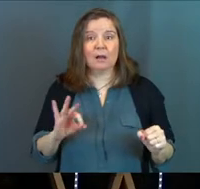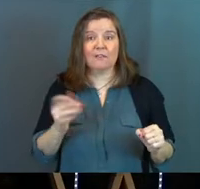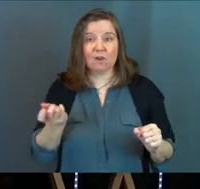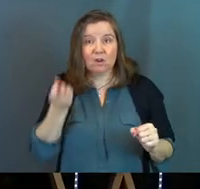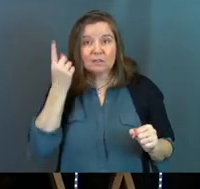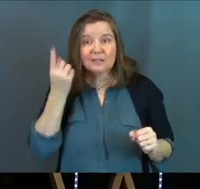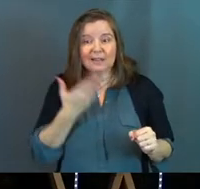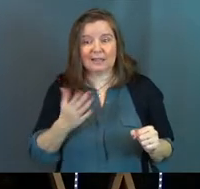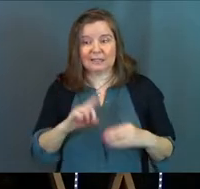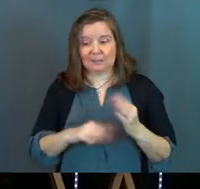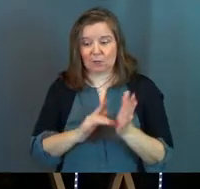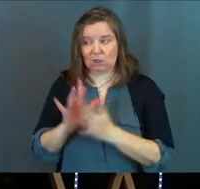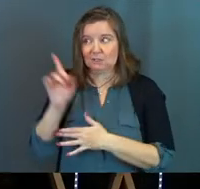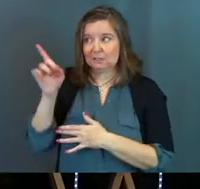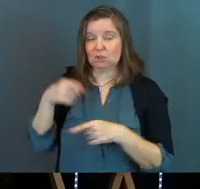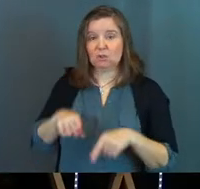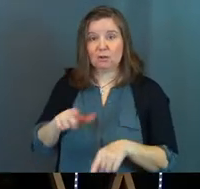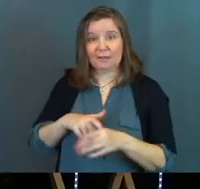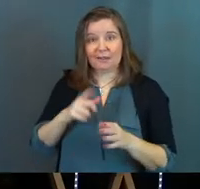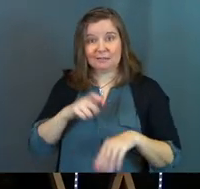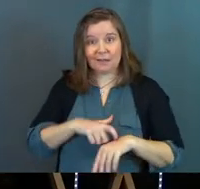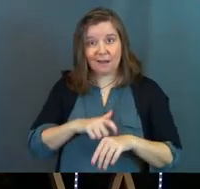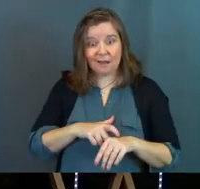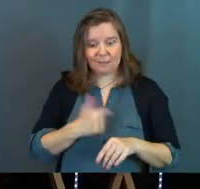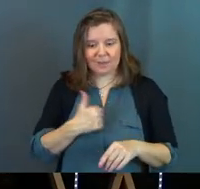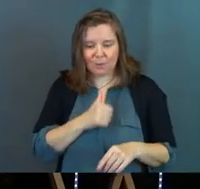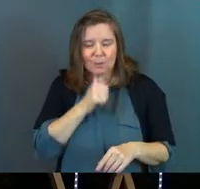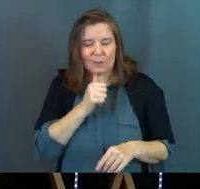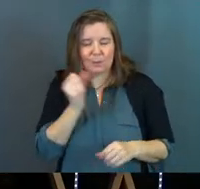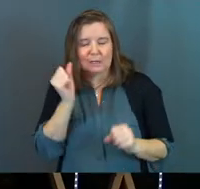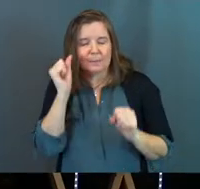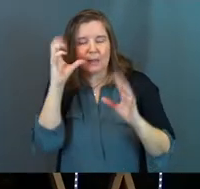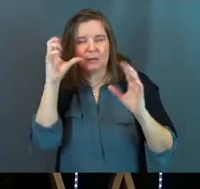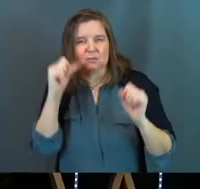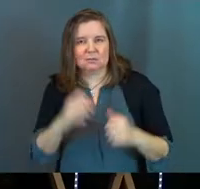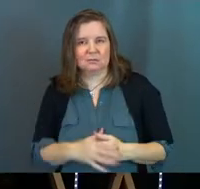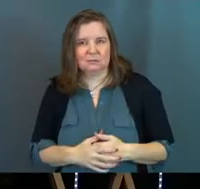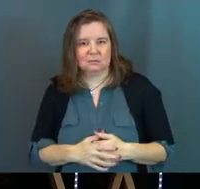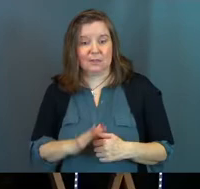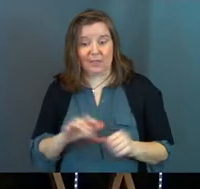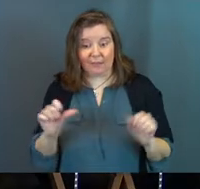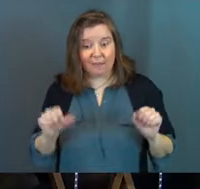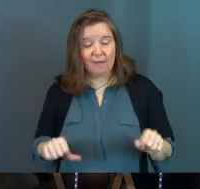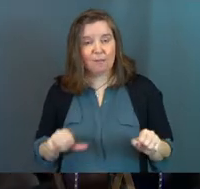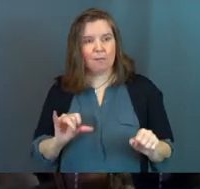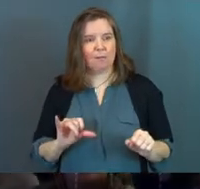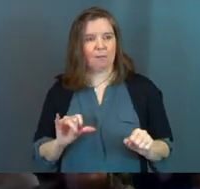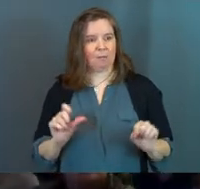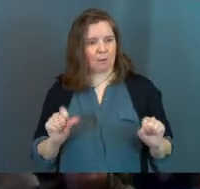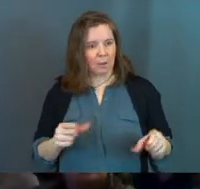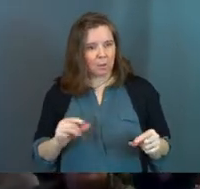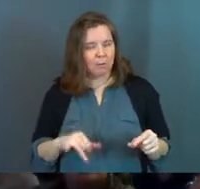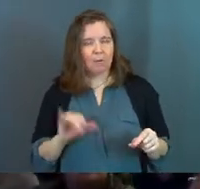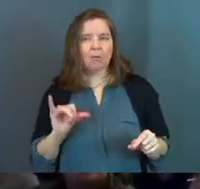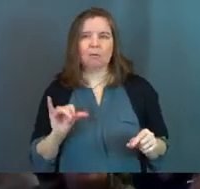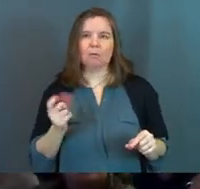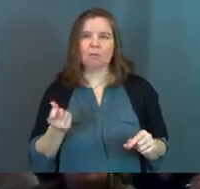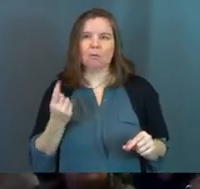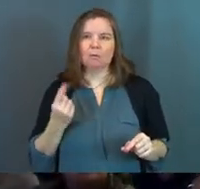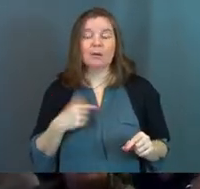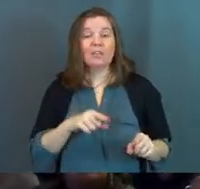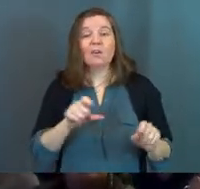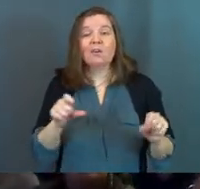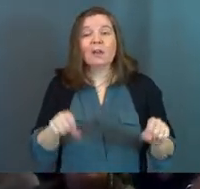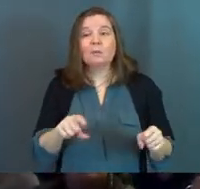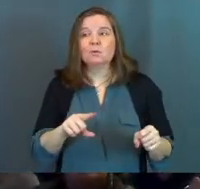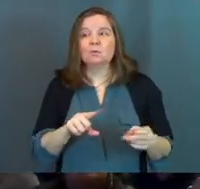of understanding things about Jesus during that phase that we would never imagine they're able to understand. They're